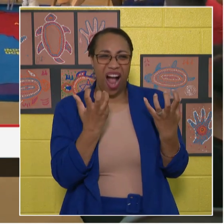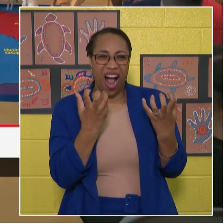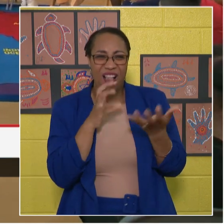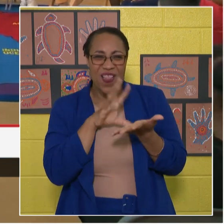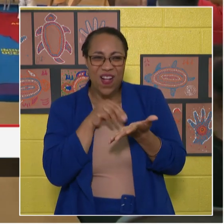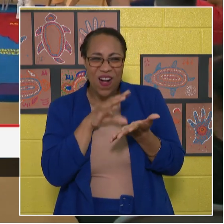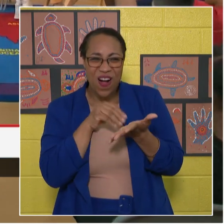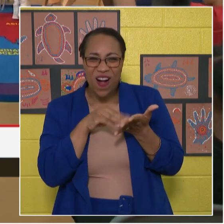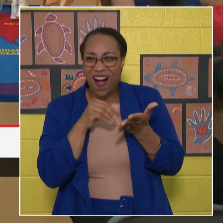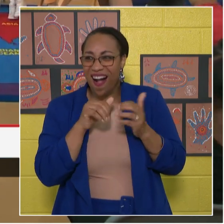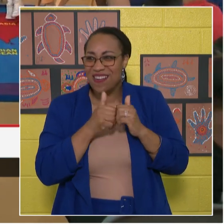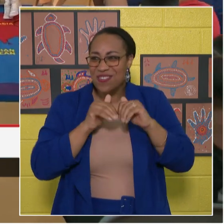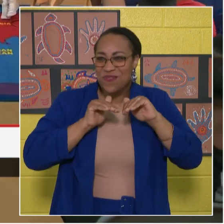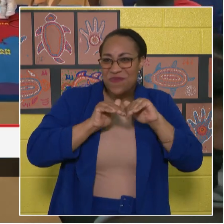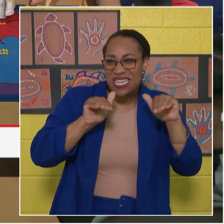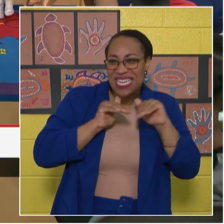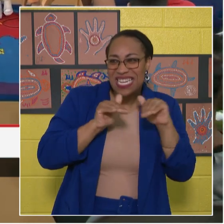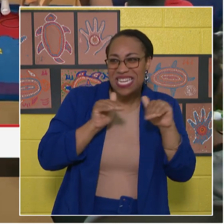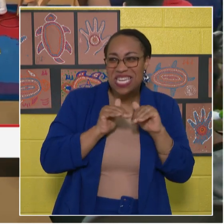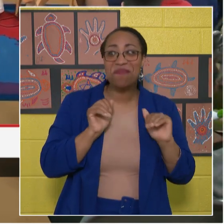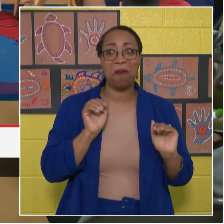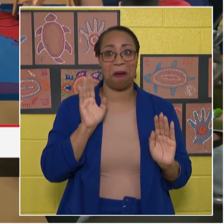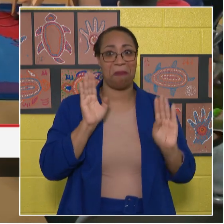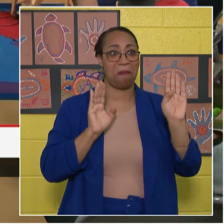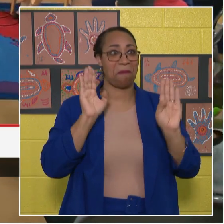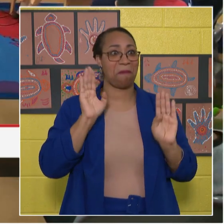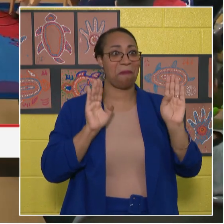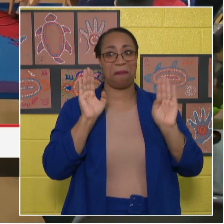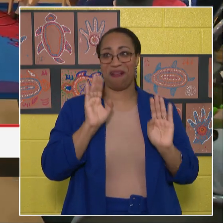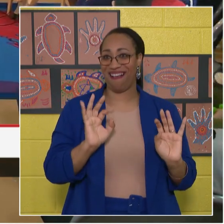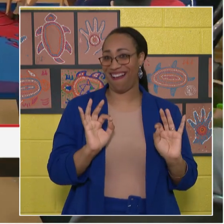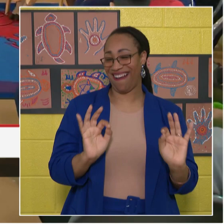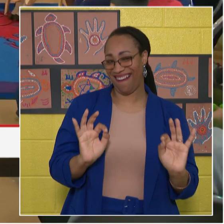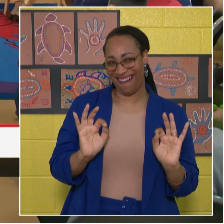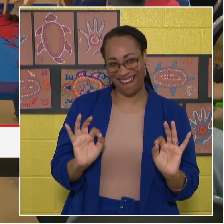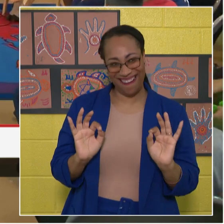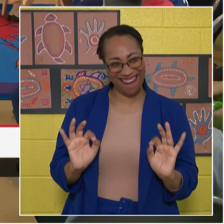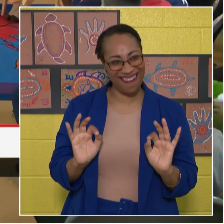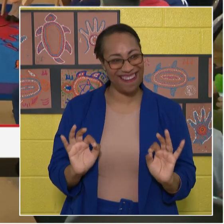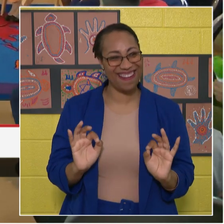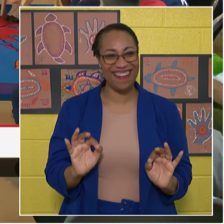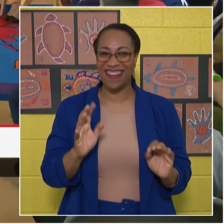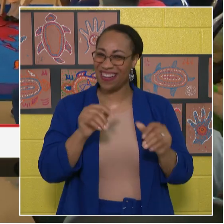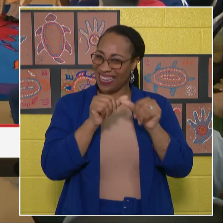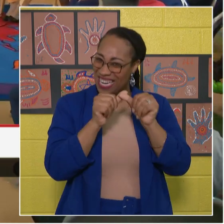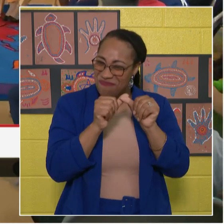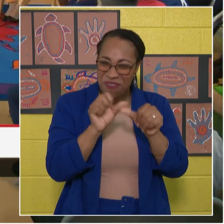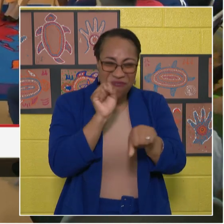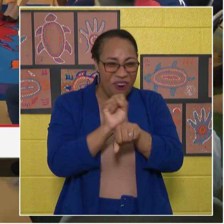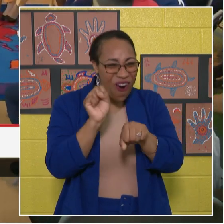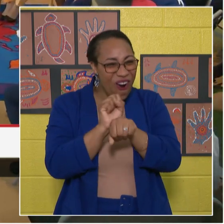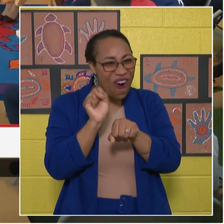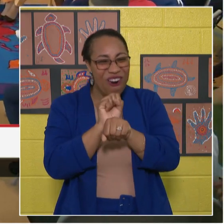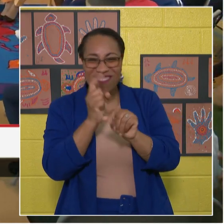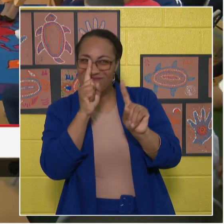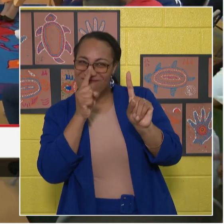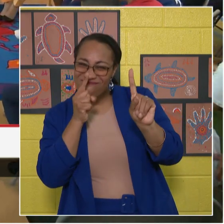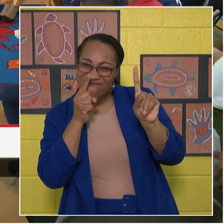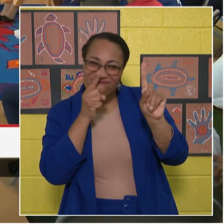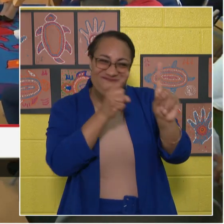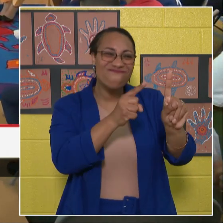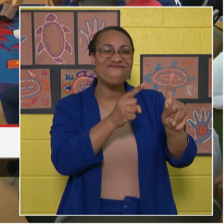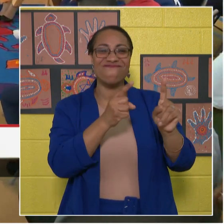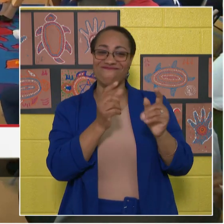to swim? Okay, that's good stuff. So we're going to keep working, right, Dr. Bay and DC Public Schools, to make sure all